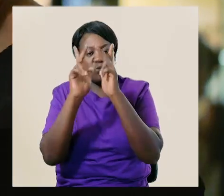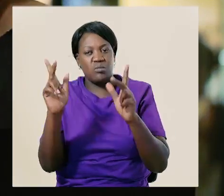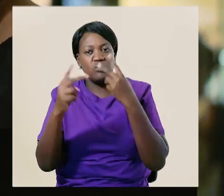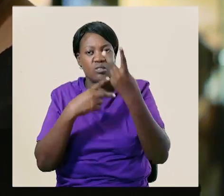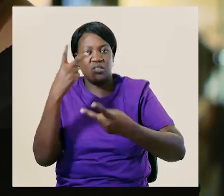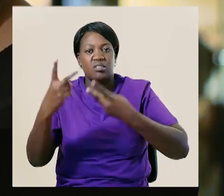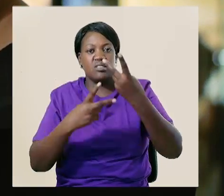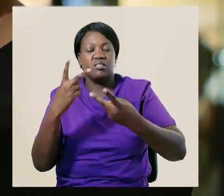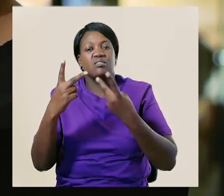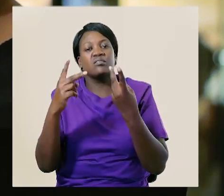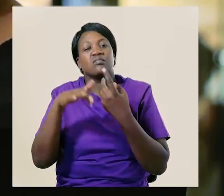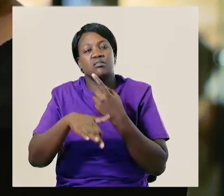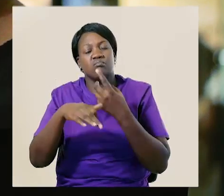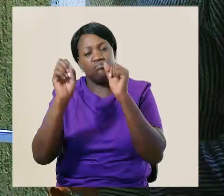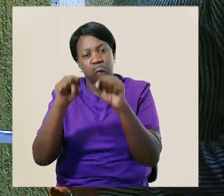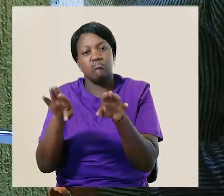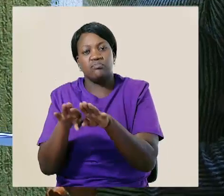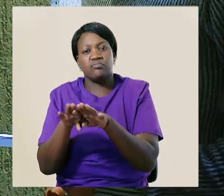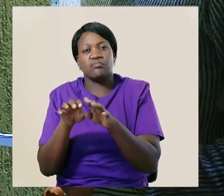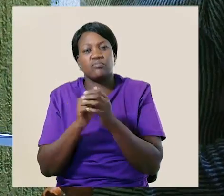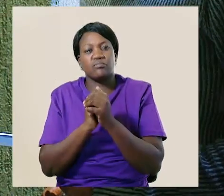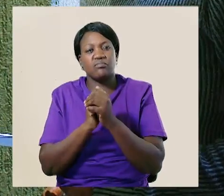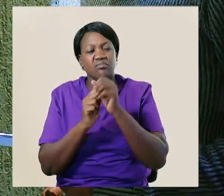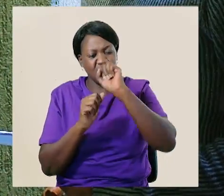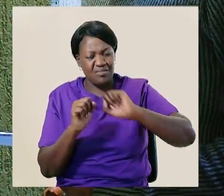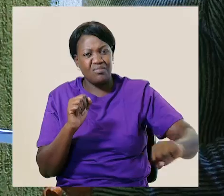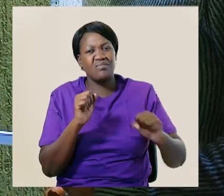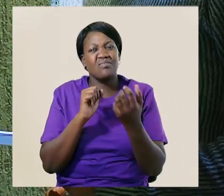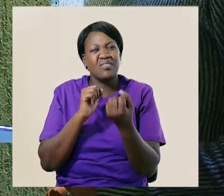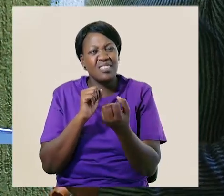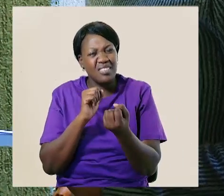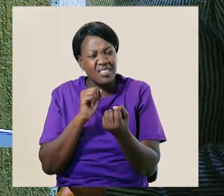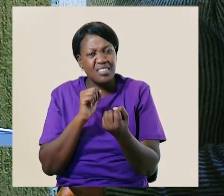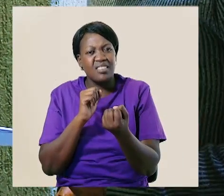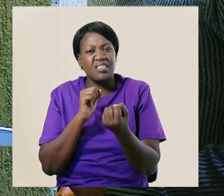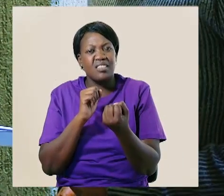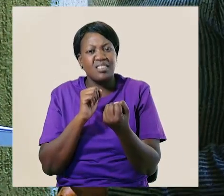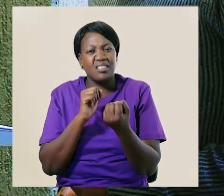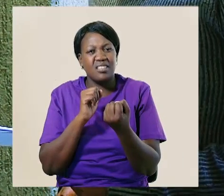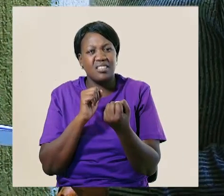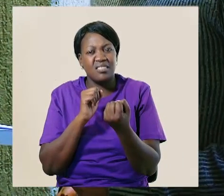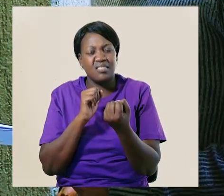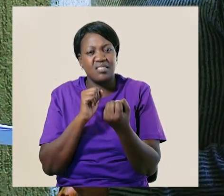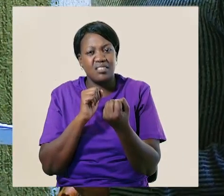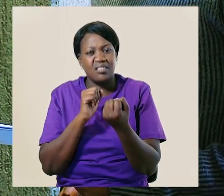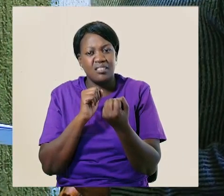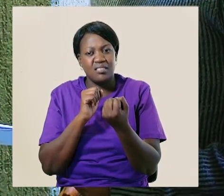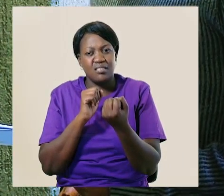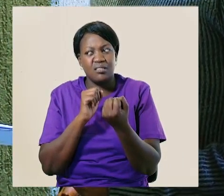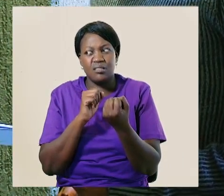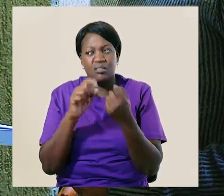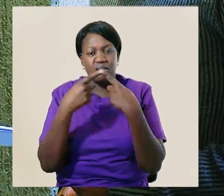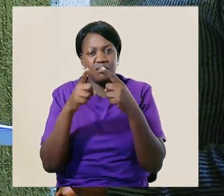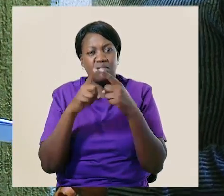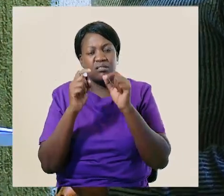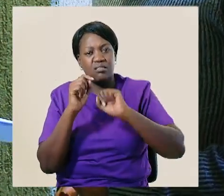Namibia, so we can do it. Do we have enough land? Yes, absolutely. I mean, we're sitting on 826,000 square kilometers of